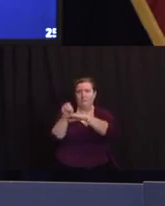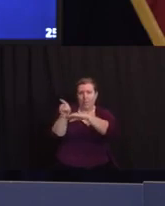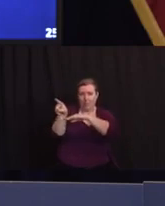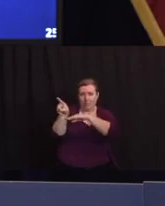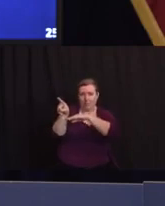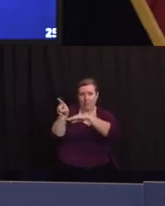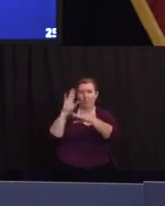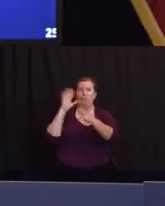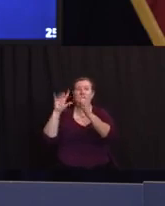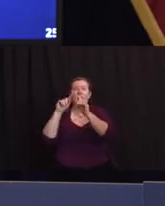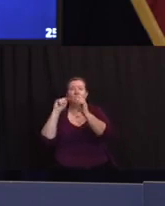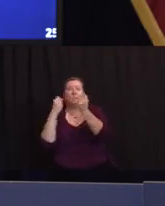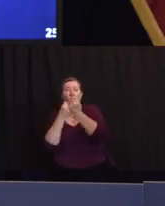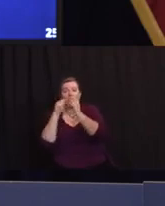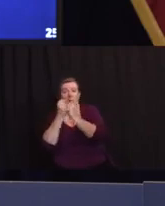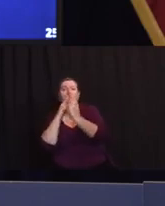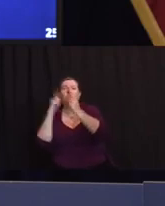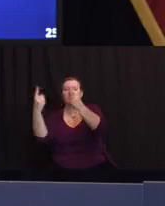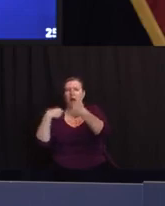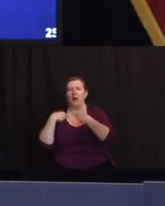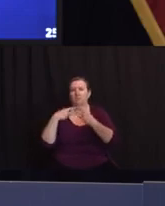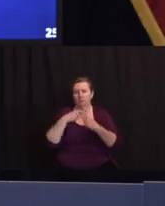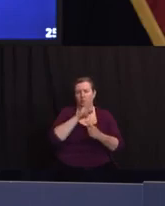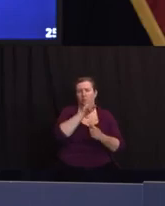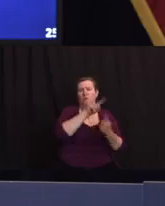respond within 1 to 3 business days.